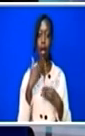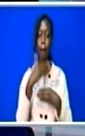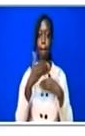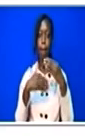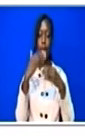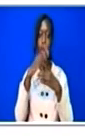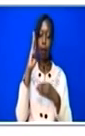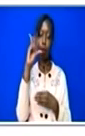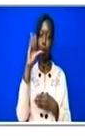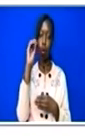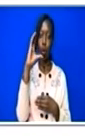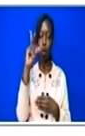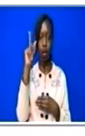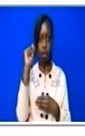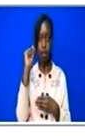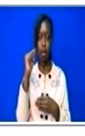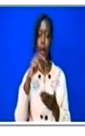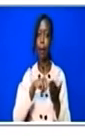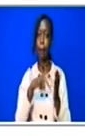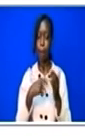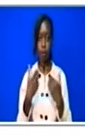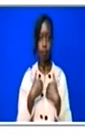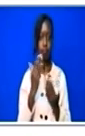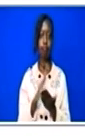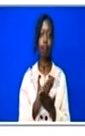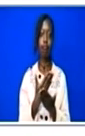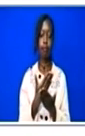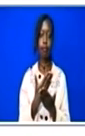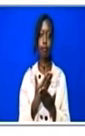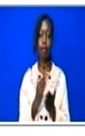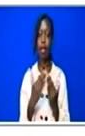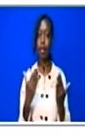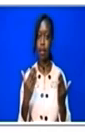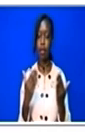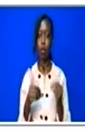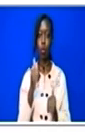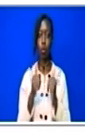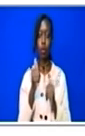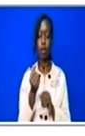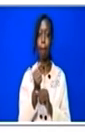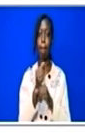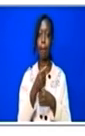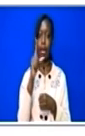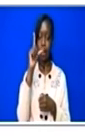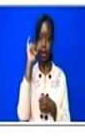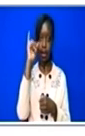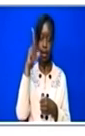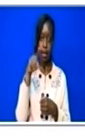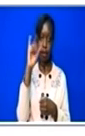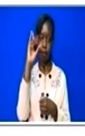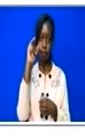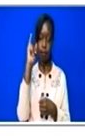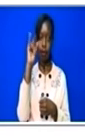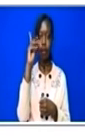building blocks. That means we have some substances that make up these lipids. So